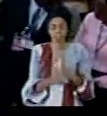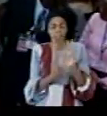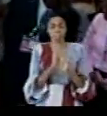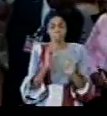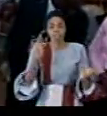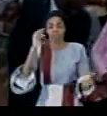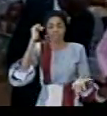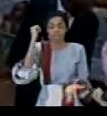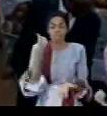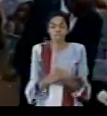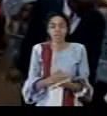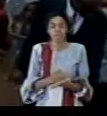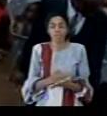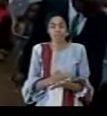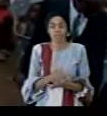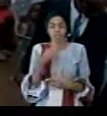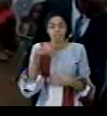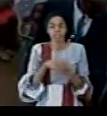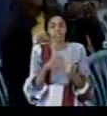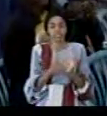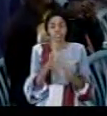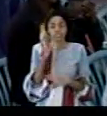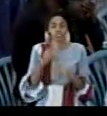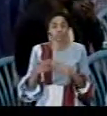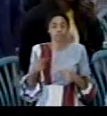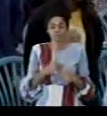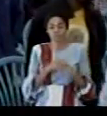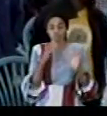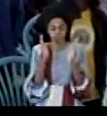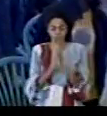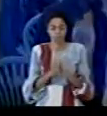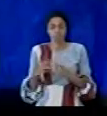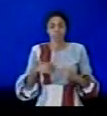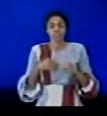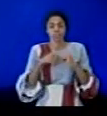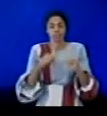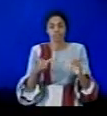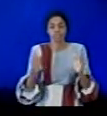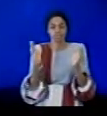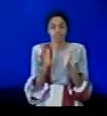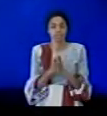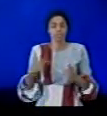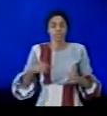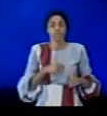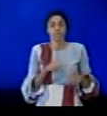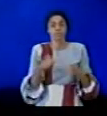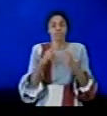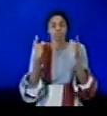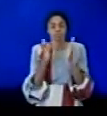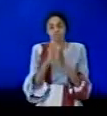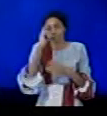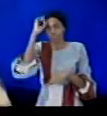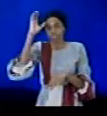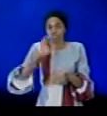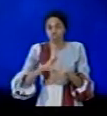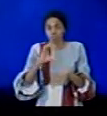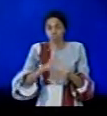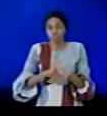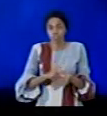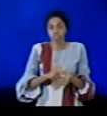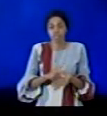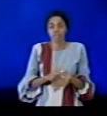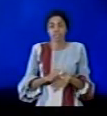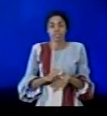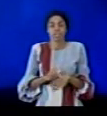In Jesus' name we pray. We are still praying. We need to pray for the churches. The churches and the global awakening